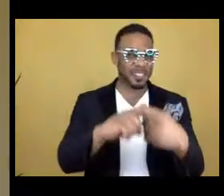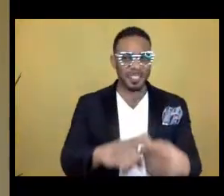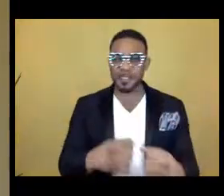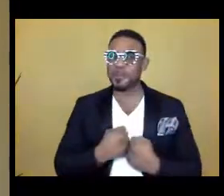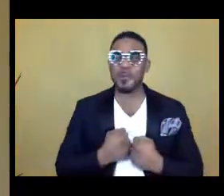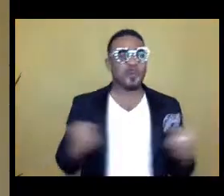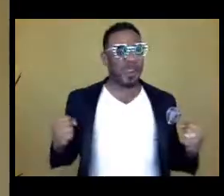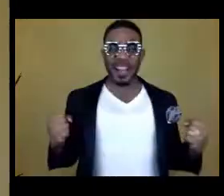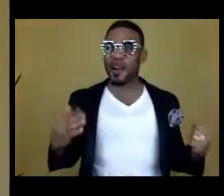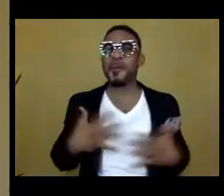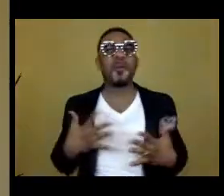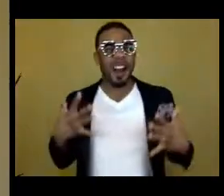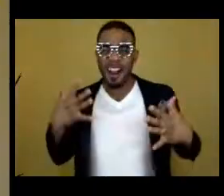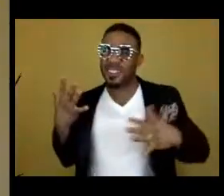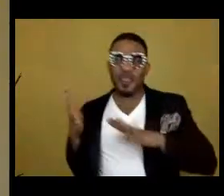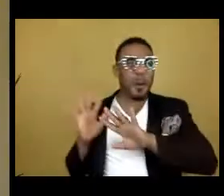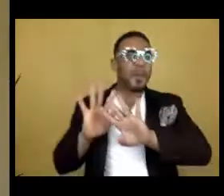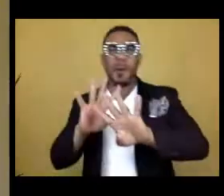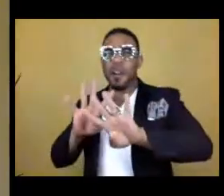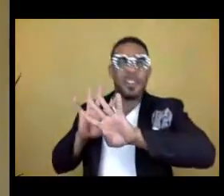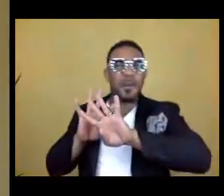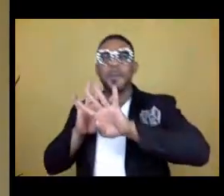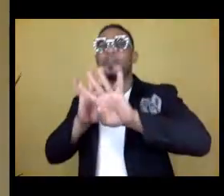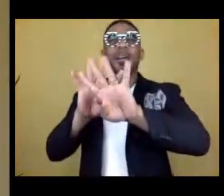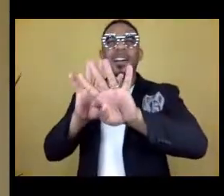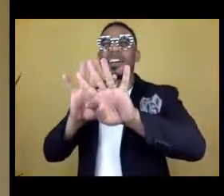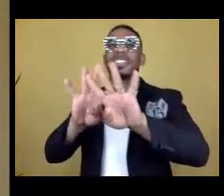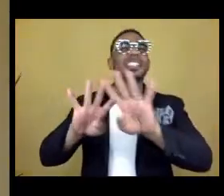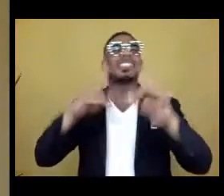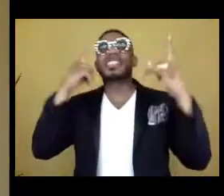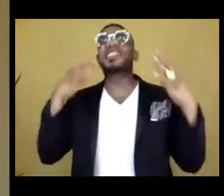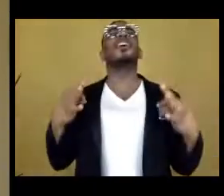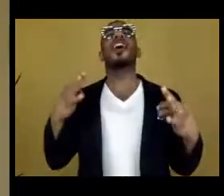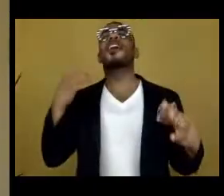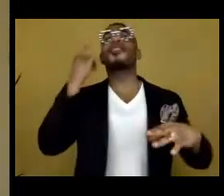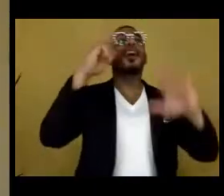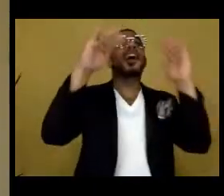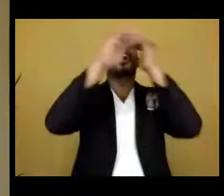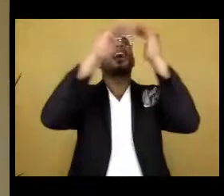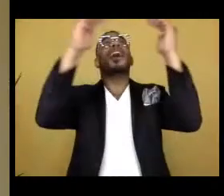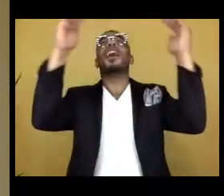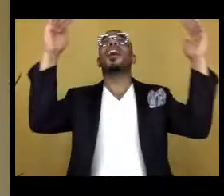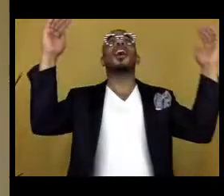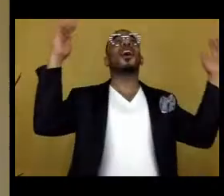be willing to march into hell for that heavenly